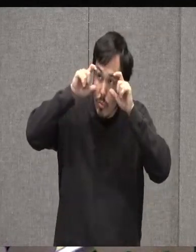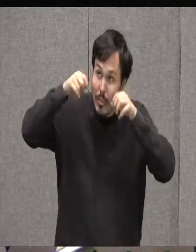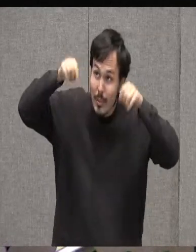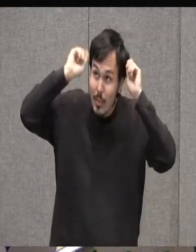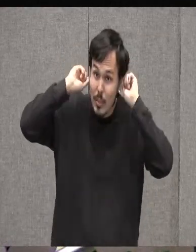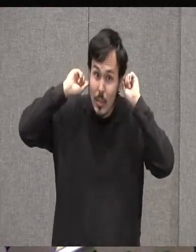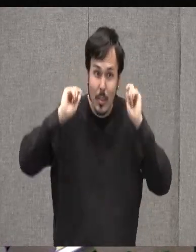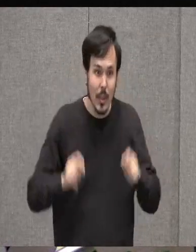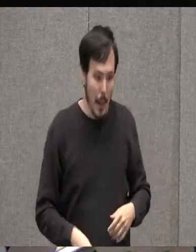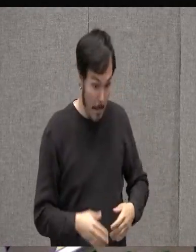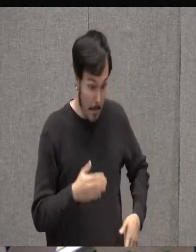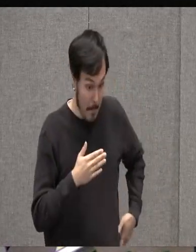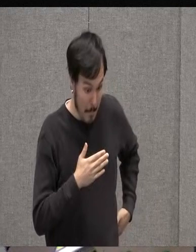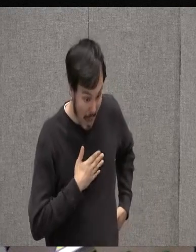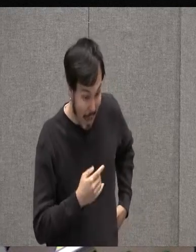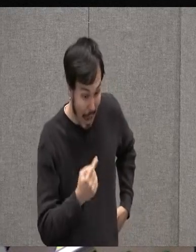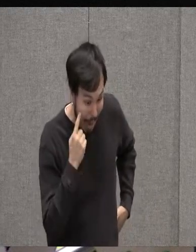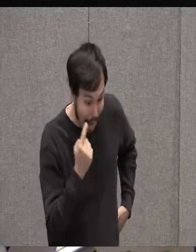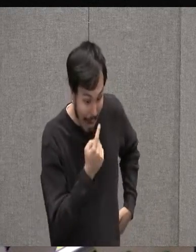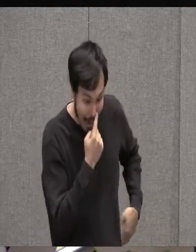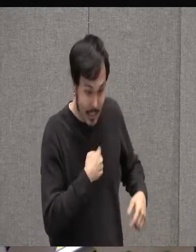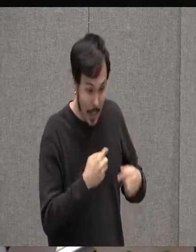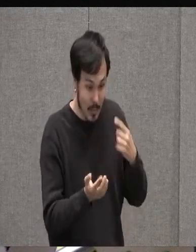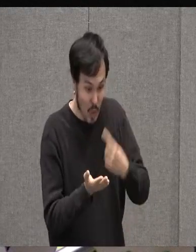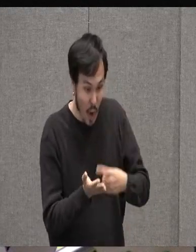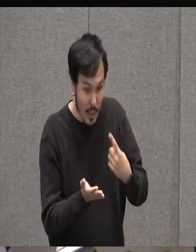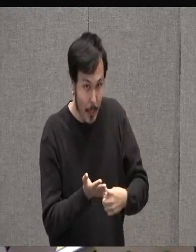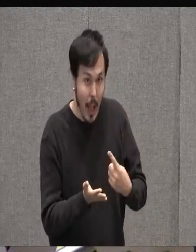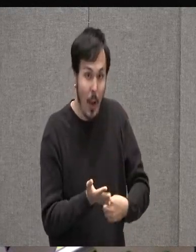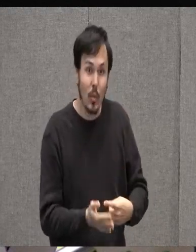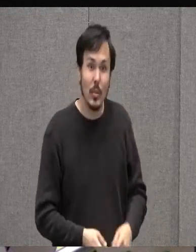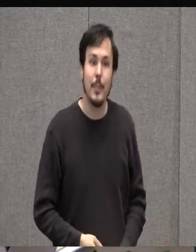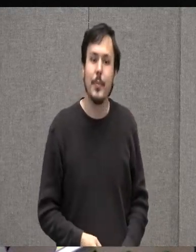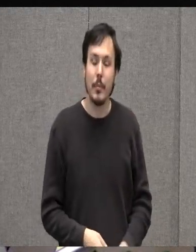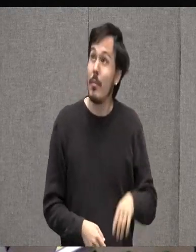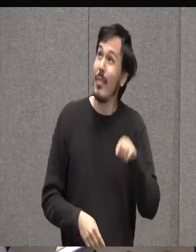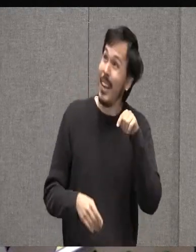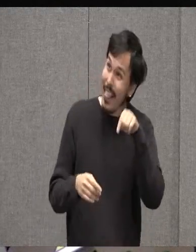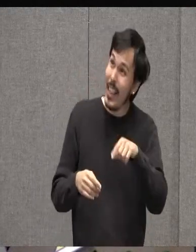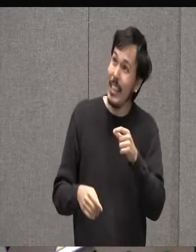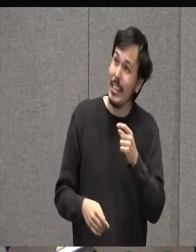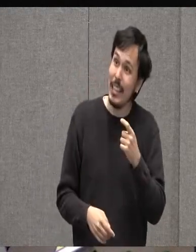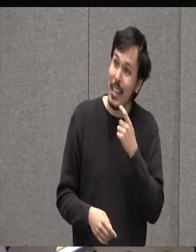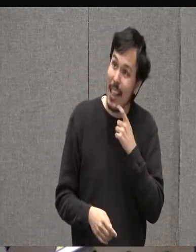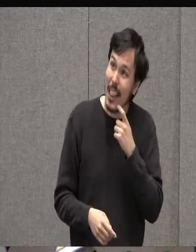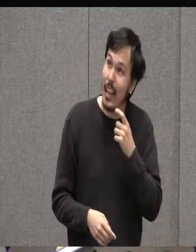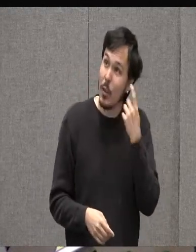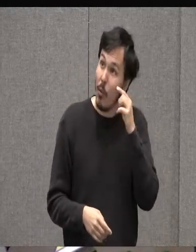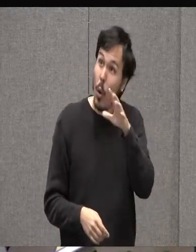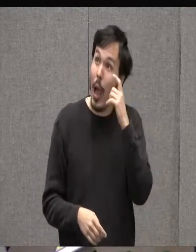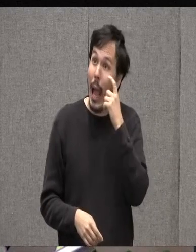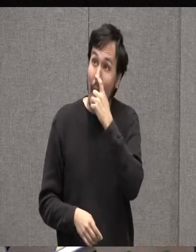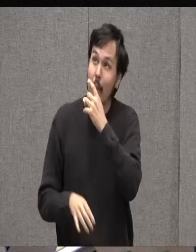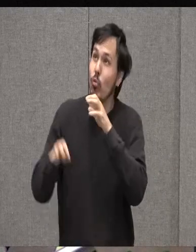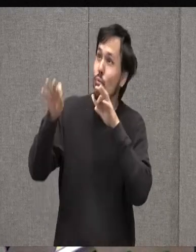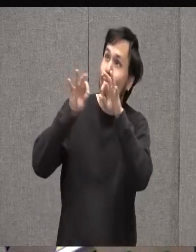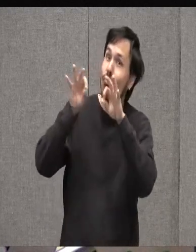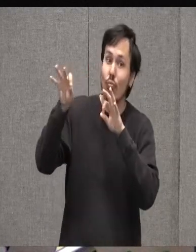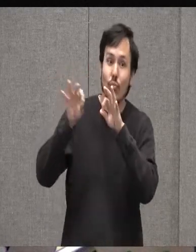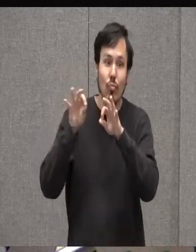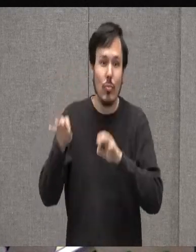beanstalk again, said the giant. It came up once before. That nasty boy Jack stole some of my father's gold and our golden harp and our golden